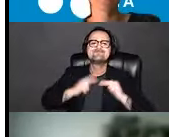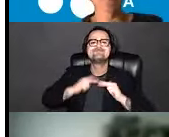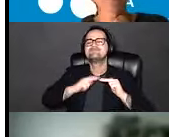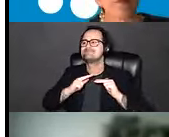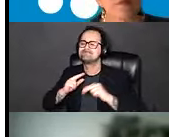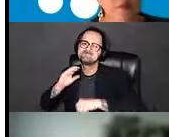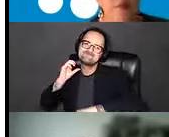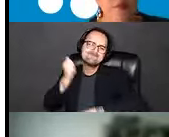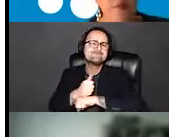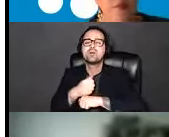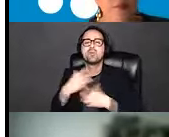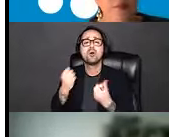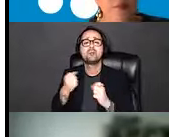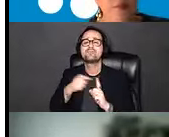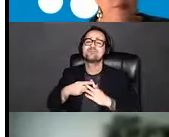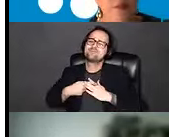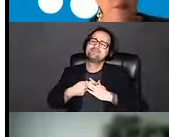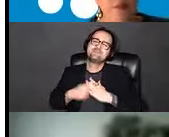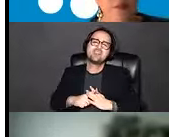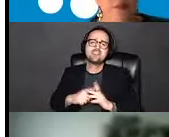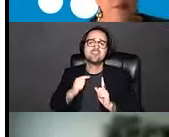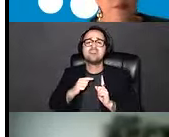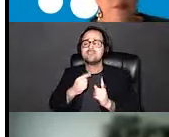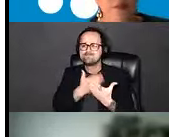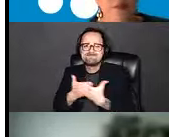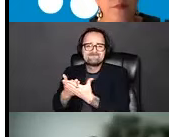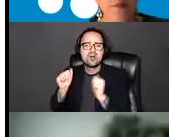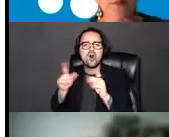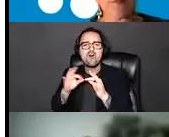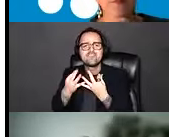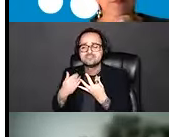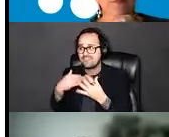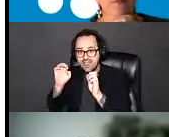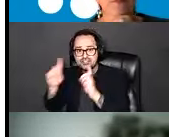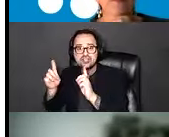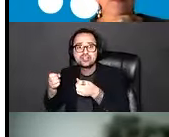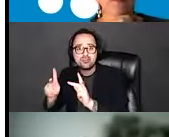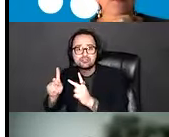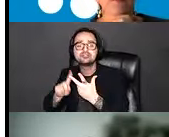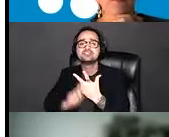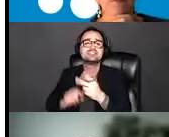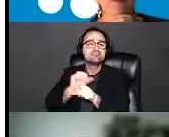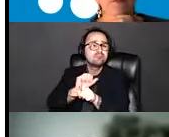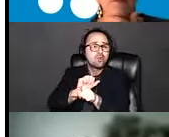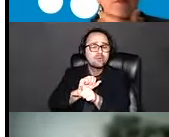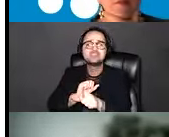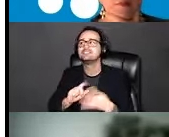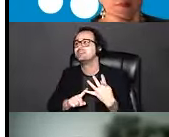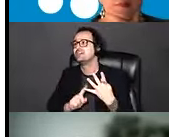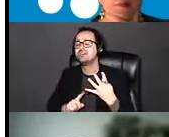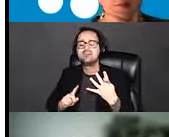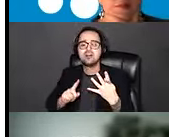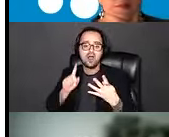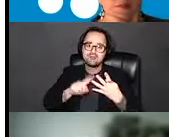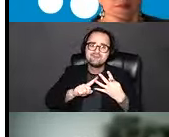well-being from the beginning, that we make sure that every family has educational opportunities, employment that pays